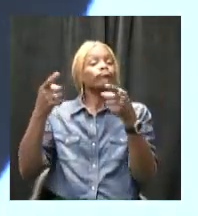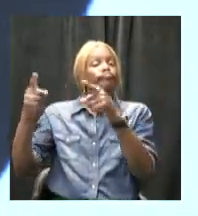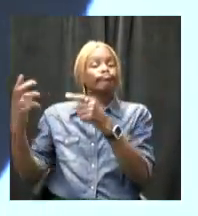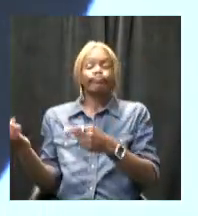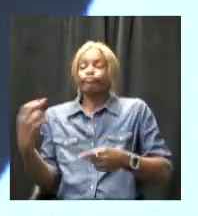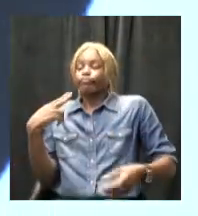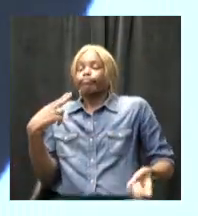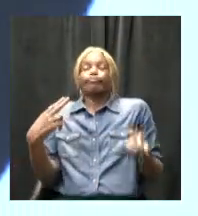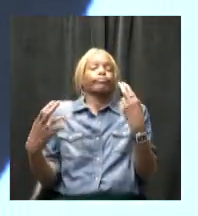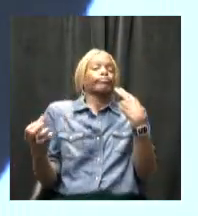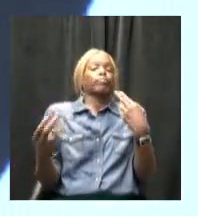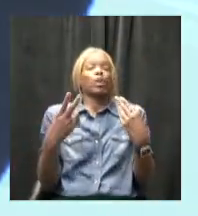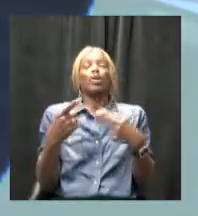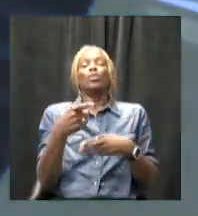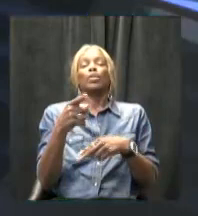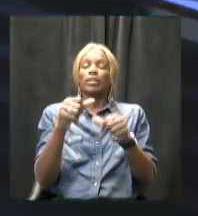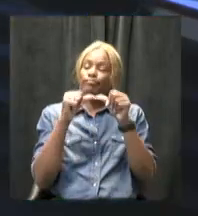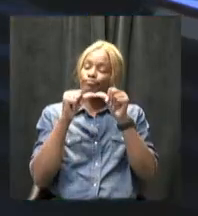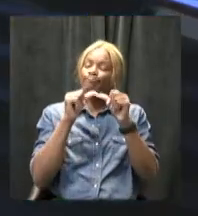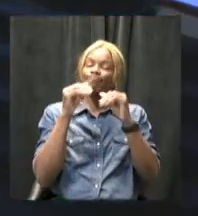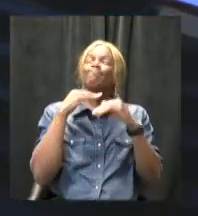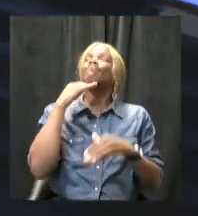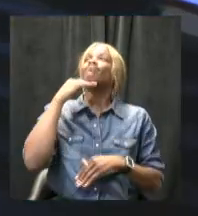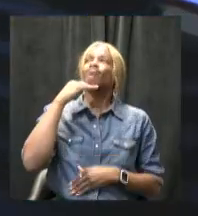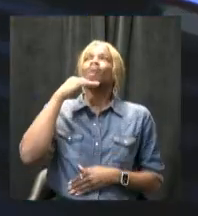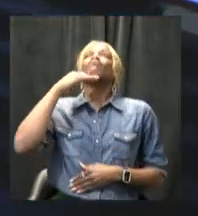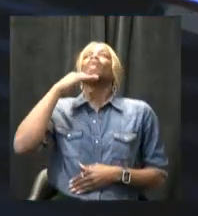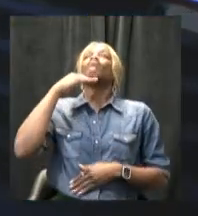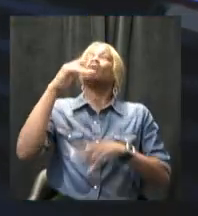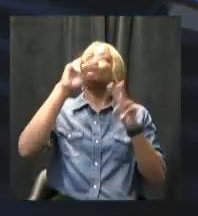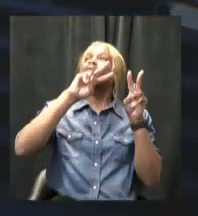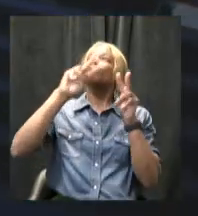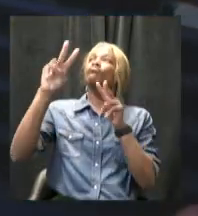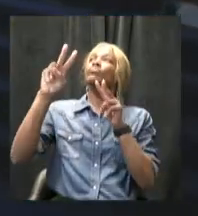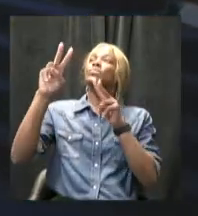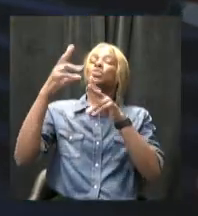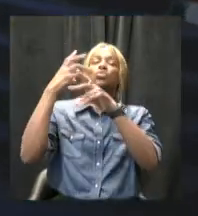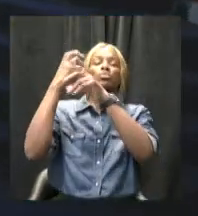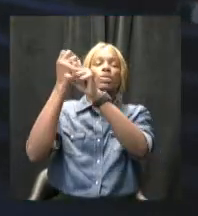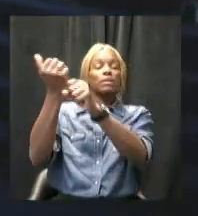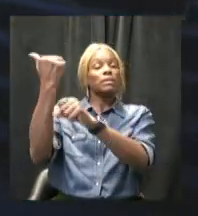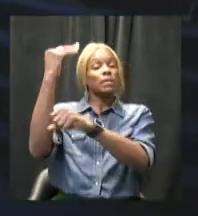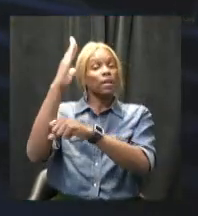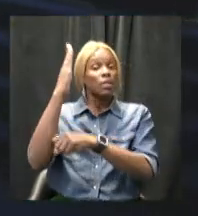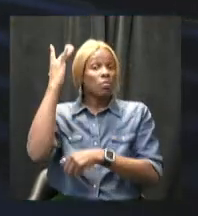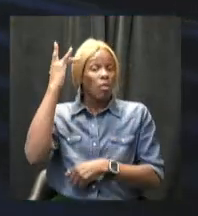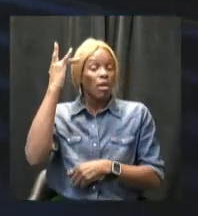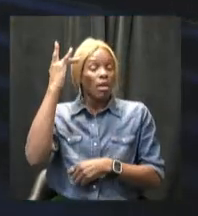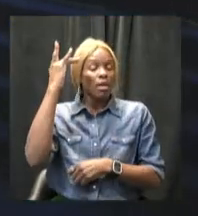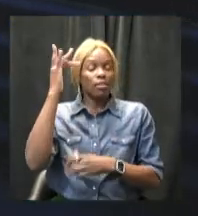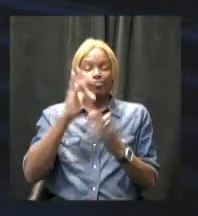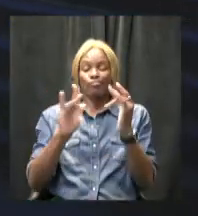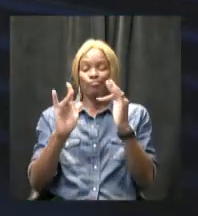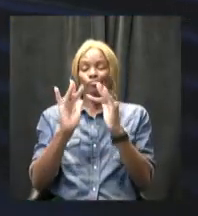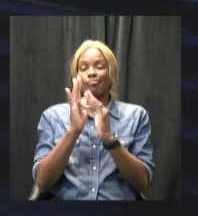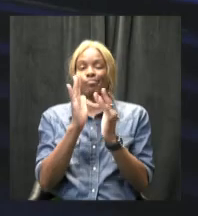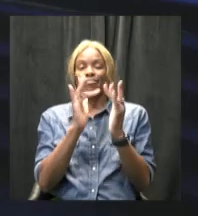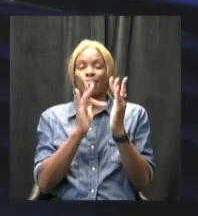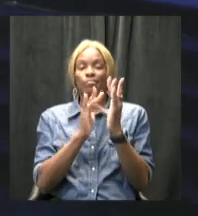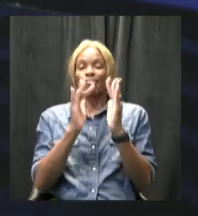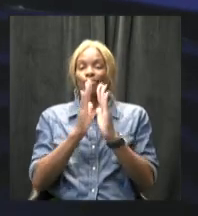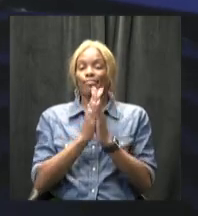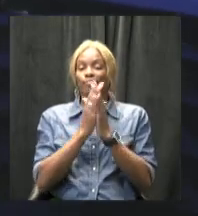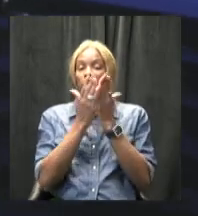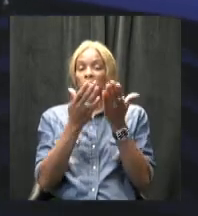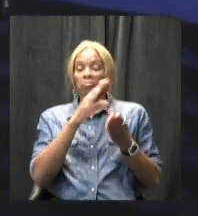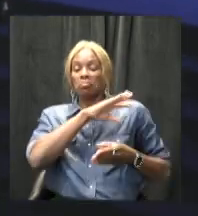head up and keep trusting God and keep believing for better is because the Word has been planted on the inside of